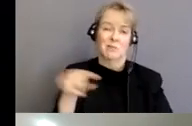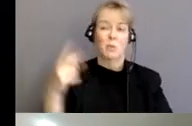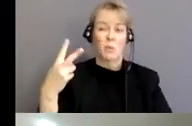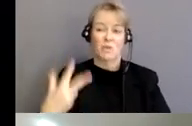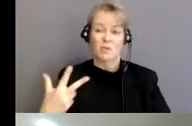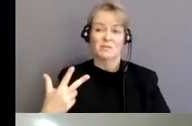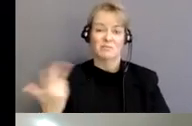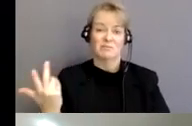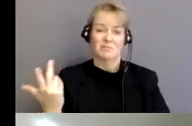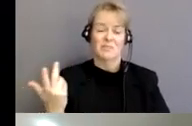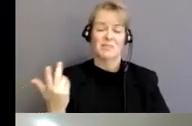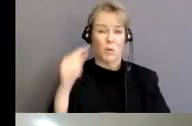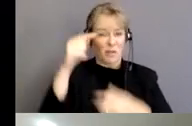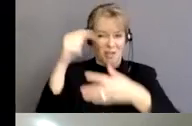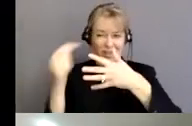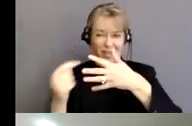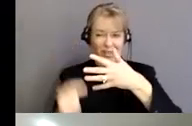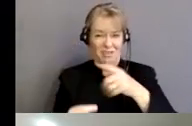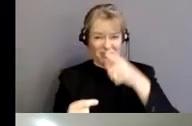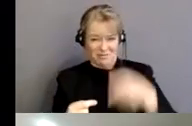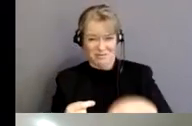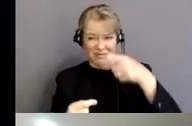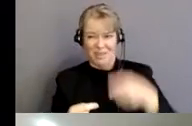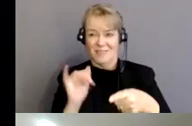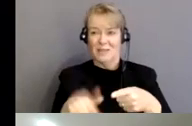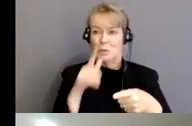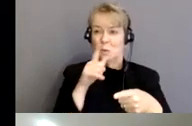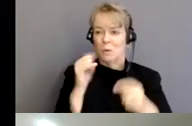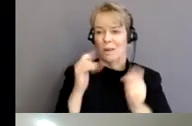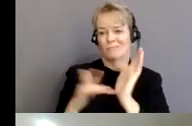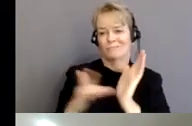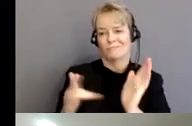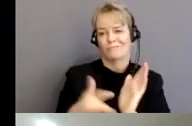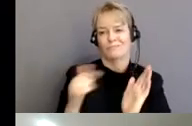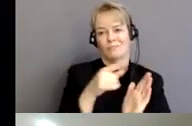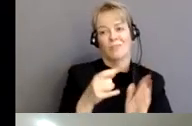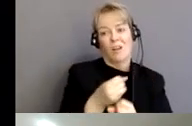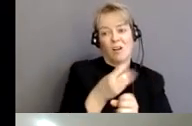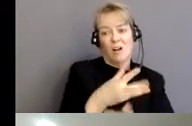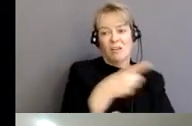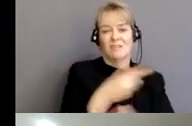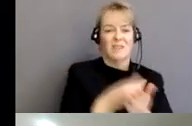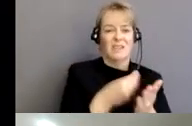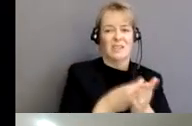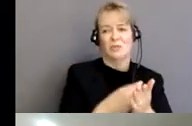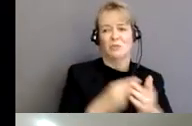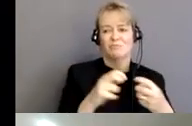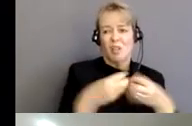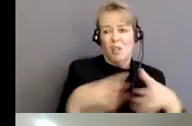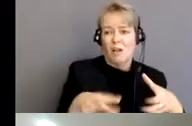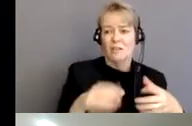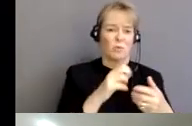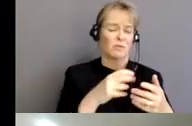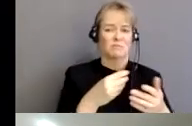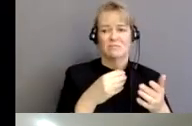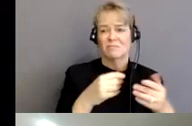that position that take advantage of that, causing financial harm or financial loss to the older